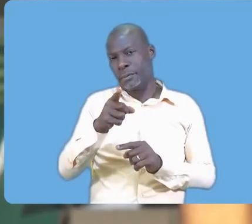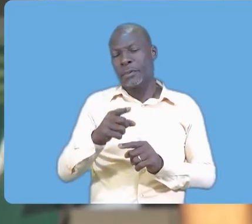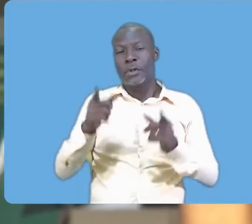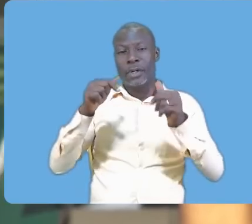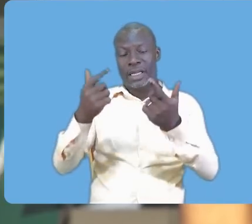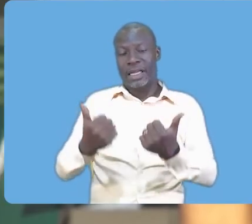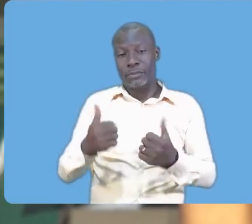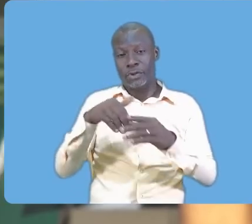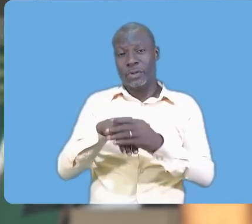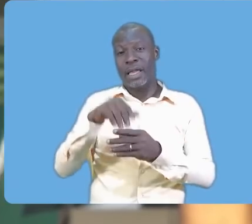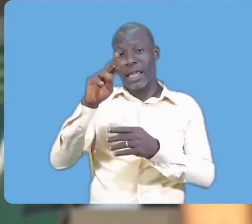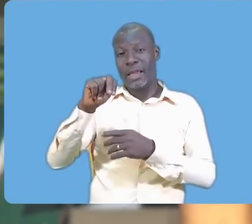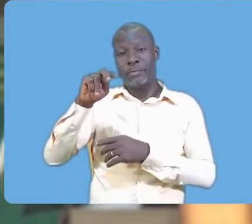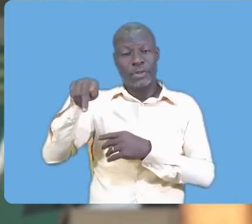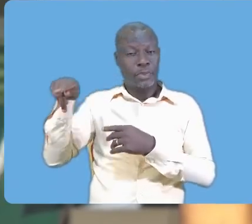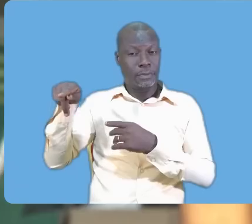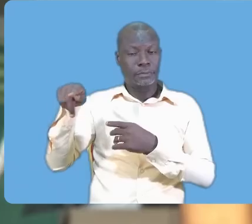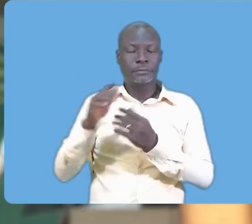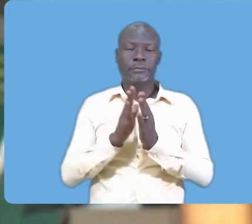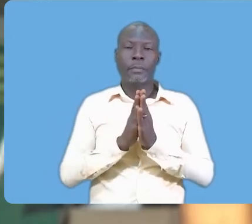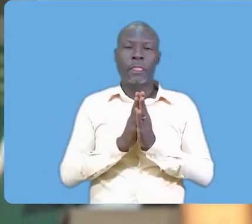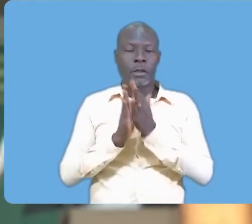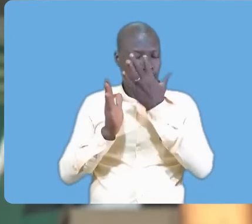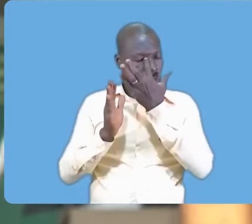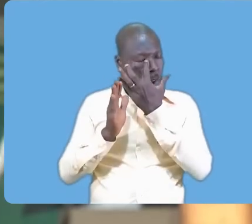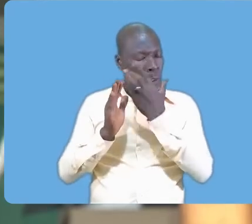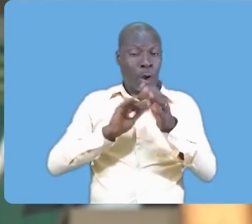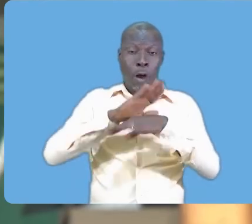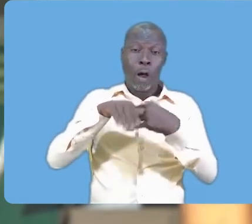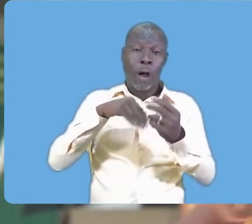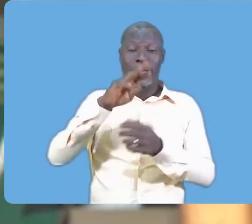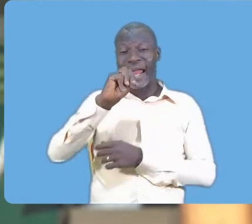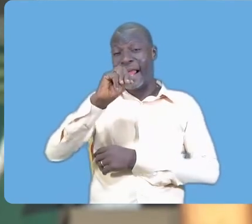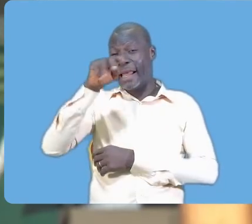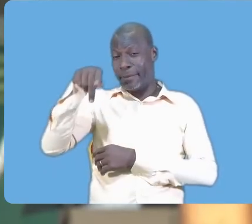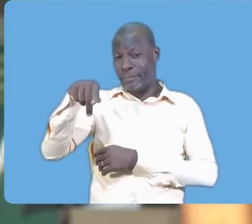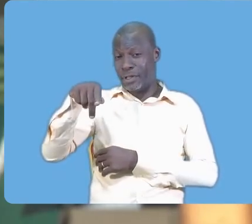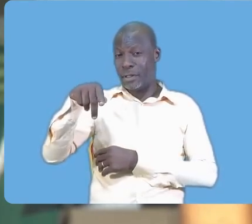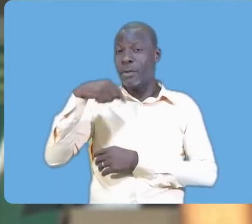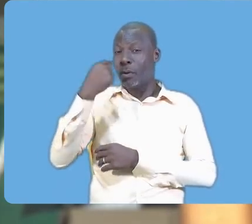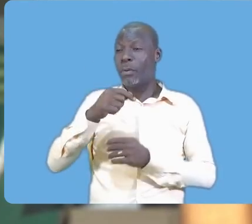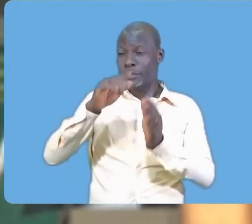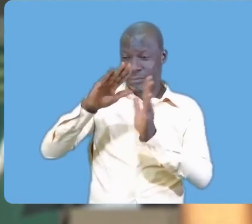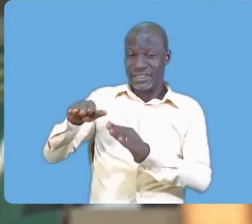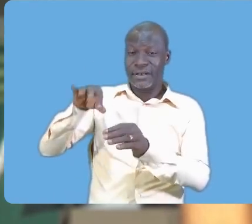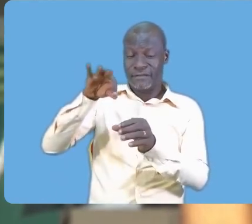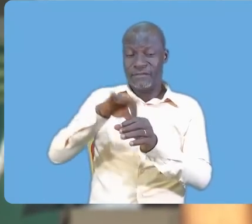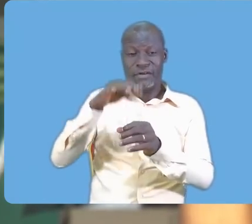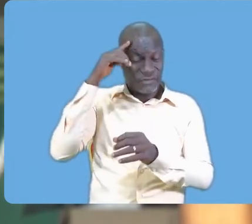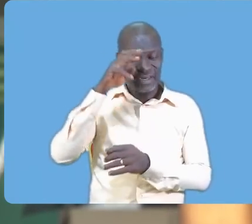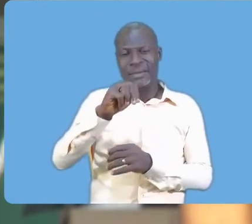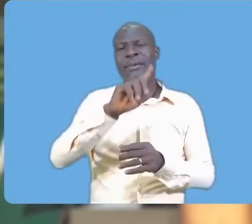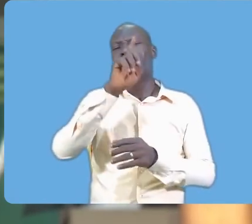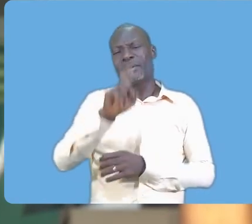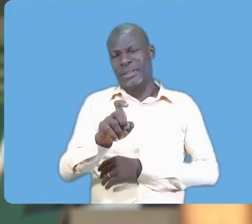mwa, she enkrofwa, wamu ye minister simpa, wamu do wamu yu medie atu hose, ye metu abama wamu. Na me question,